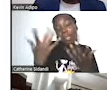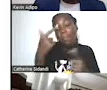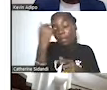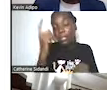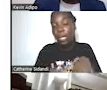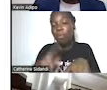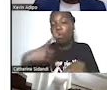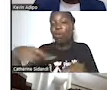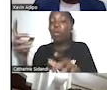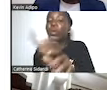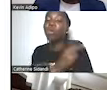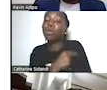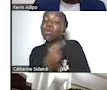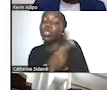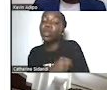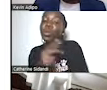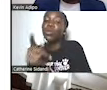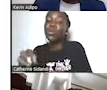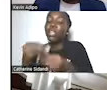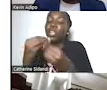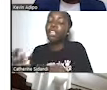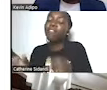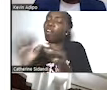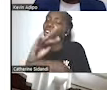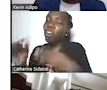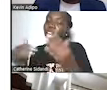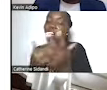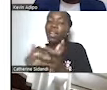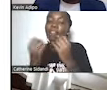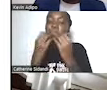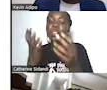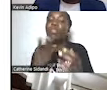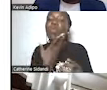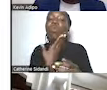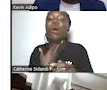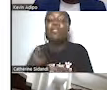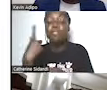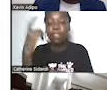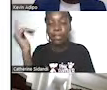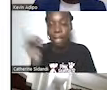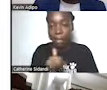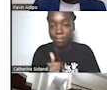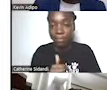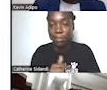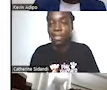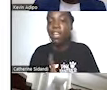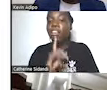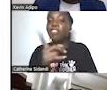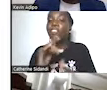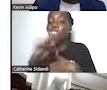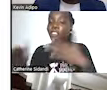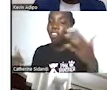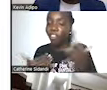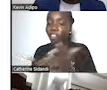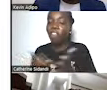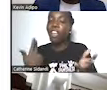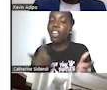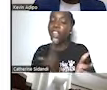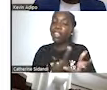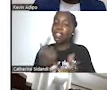need to give every information that will be required for this purpose. So all of us need to read